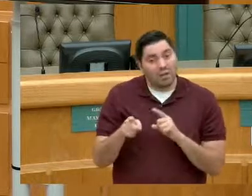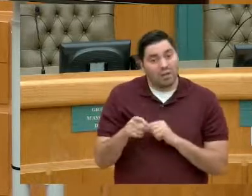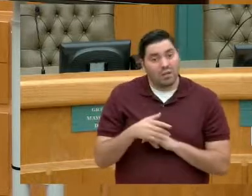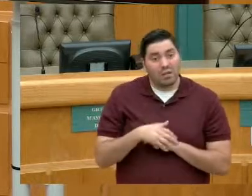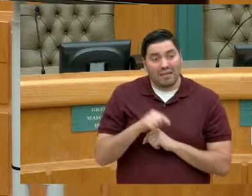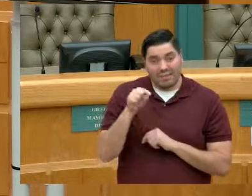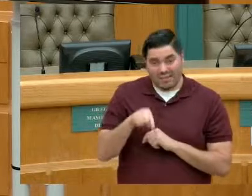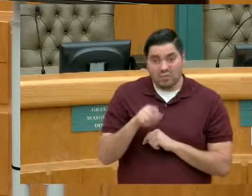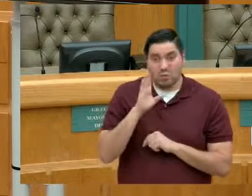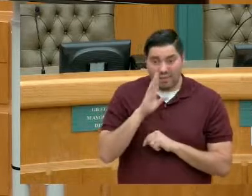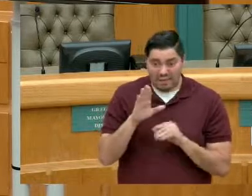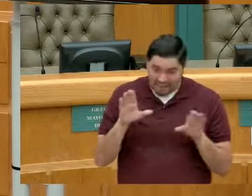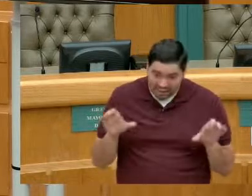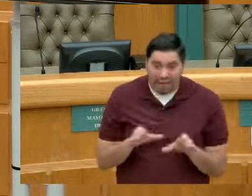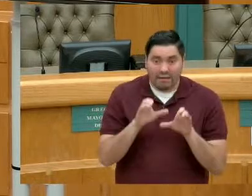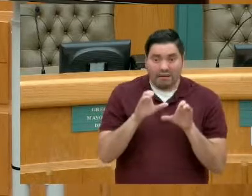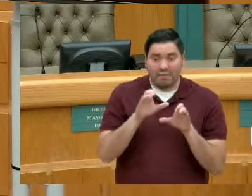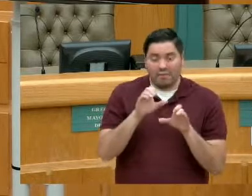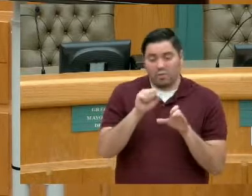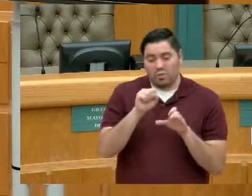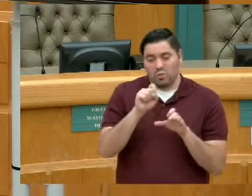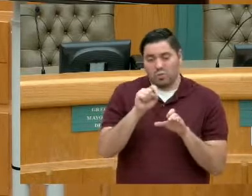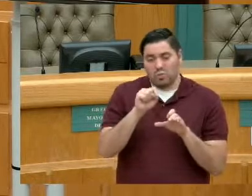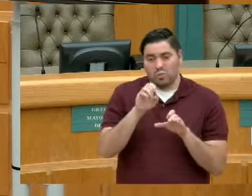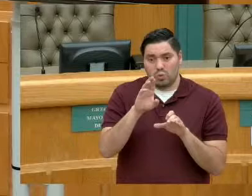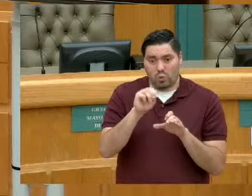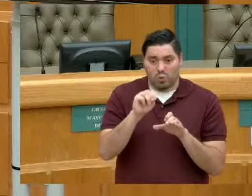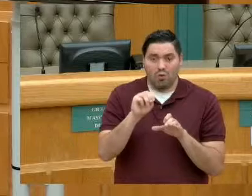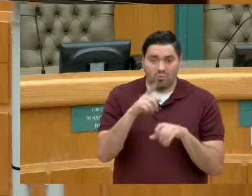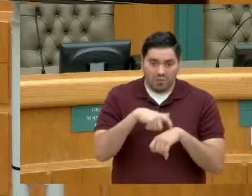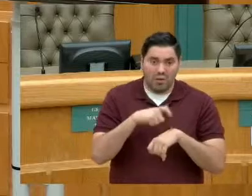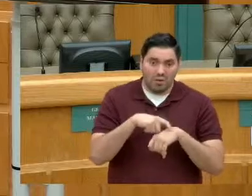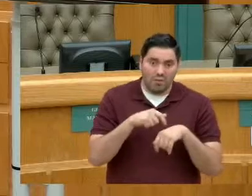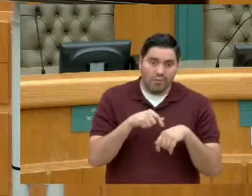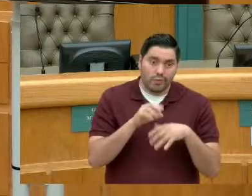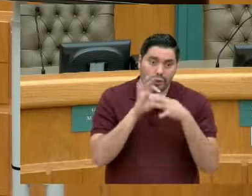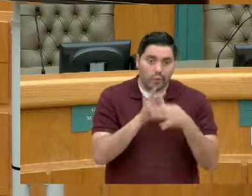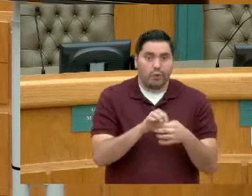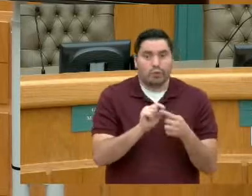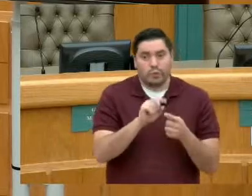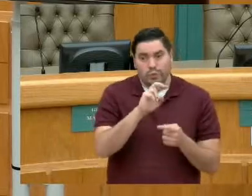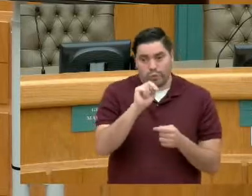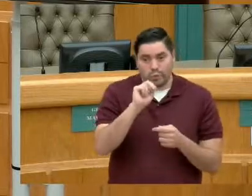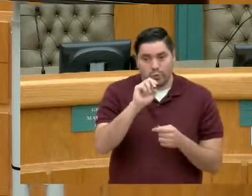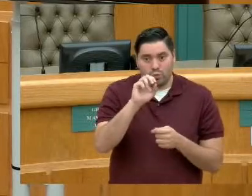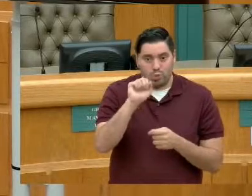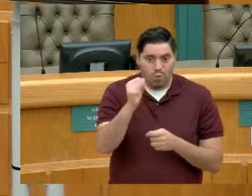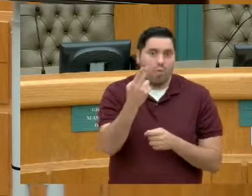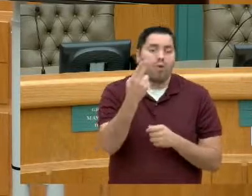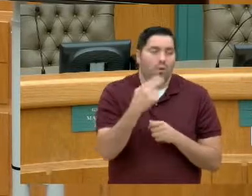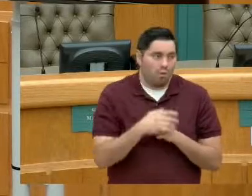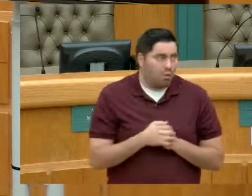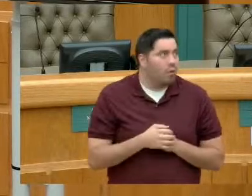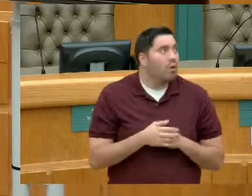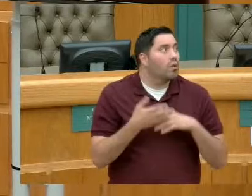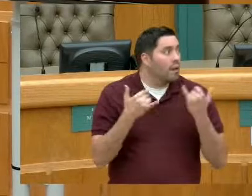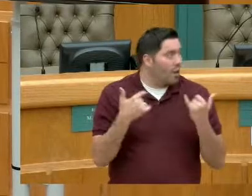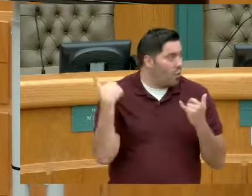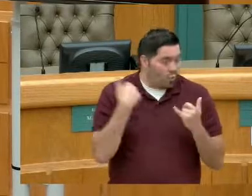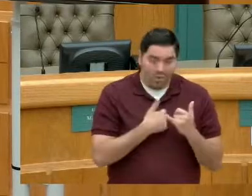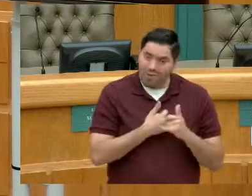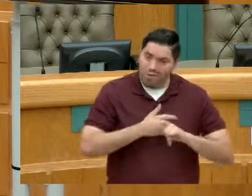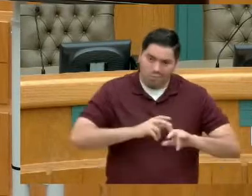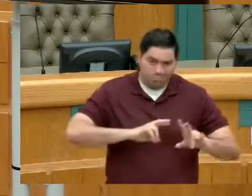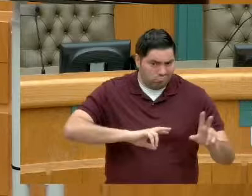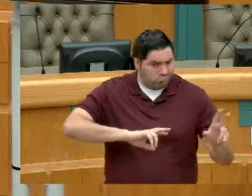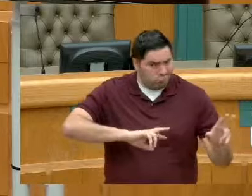active storm season according to NOAA, and we are ready and prepared to help you make